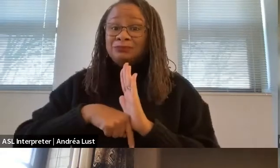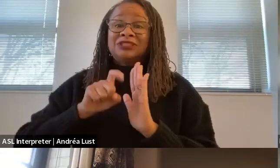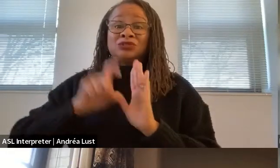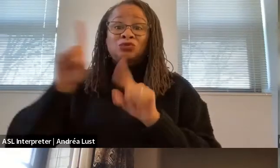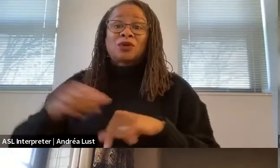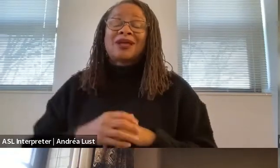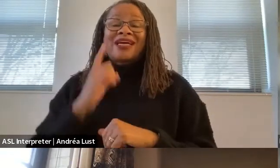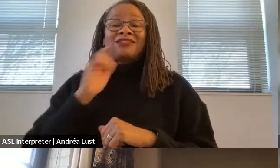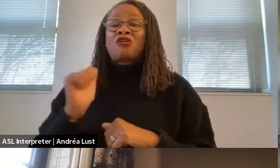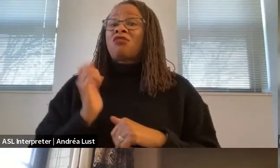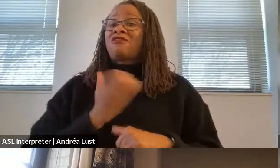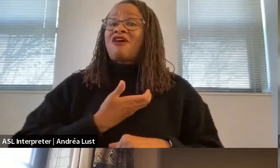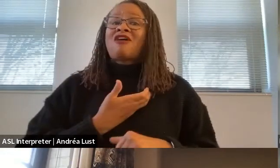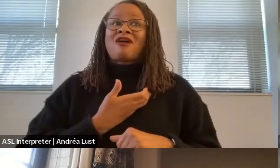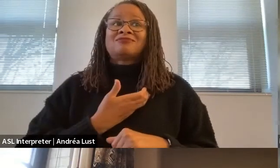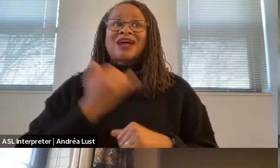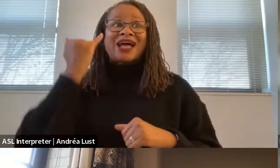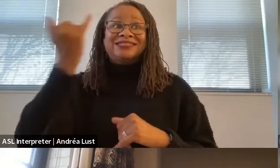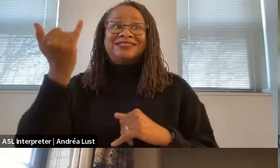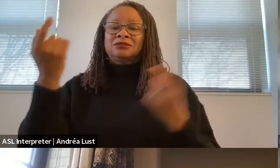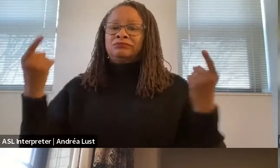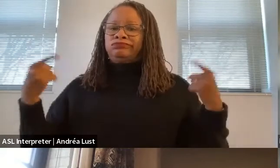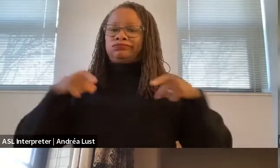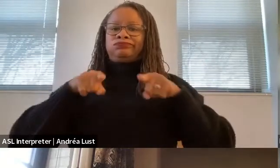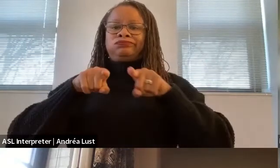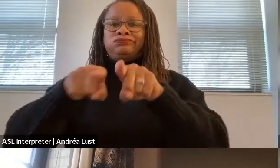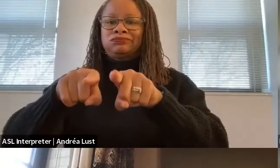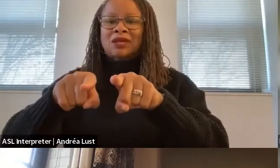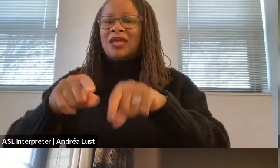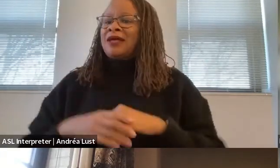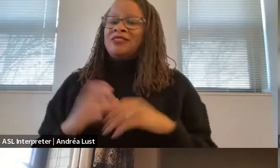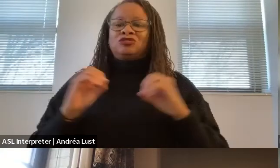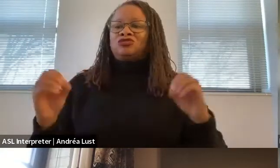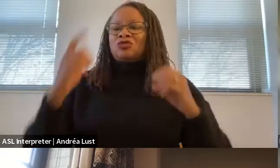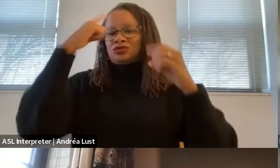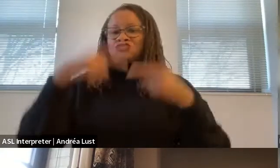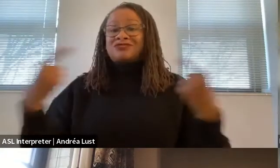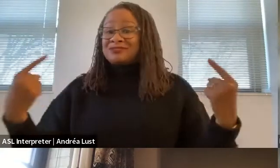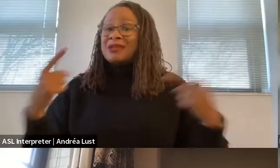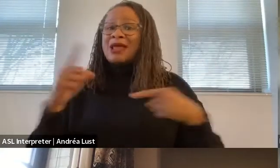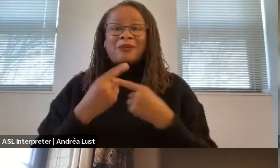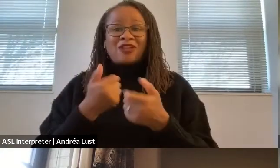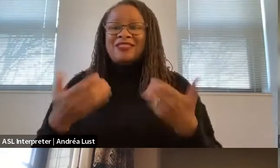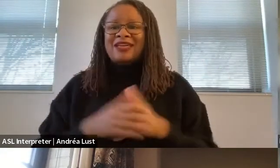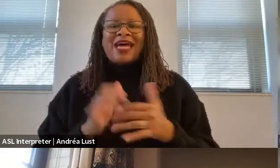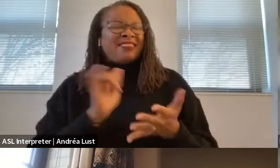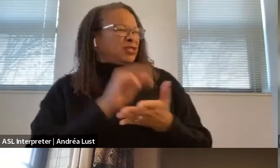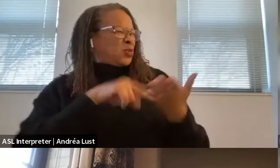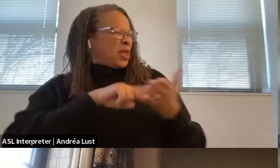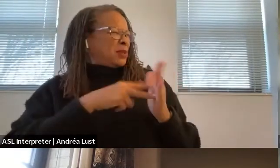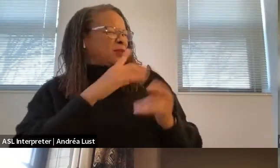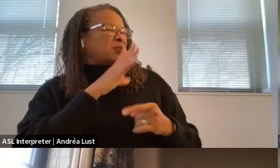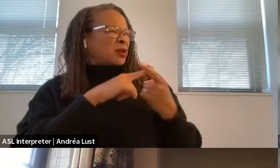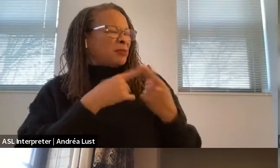all of our ideas aligned on that. I don't think that there was ever a disagreement about like that's what I mean. That's what I mean when I'm talking